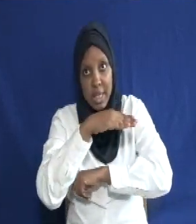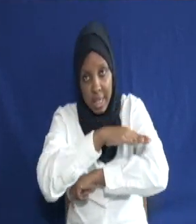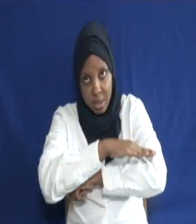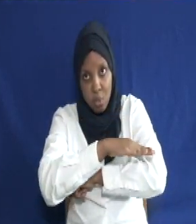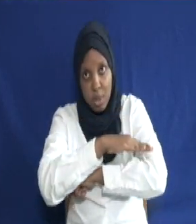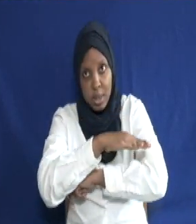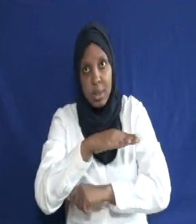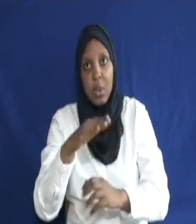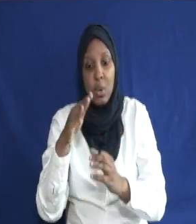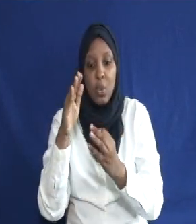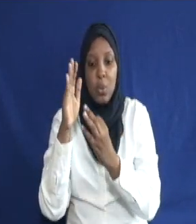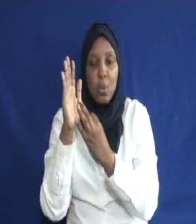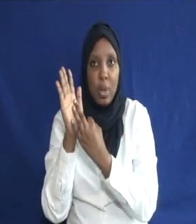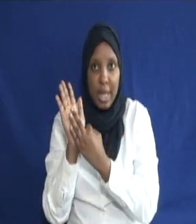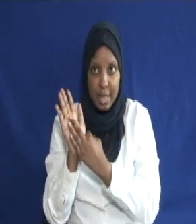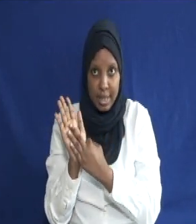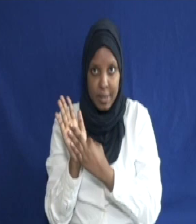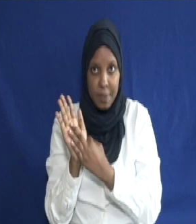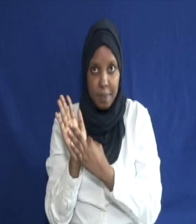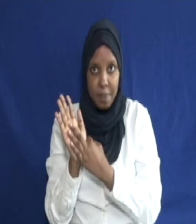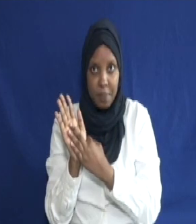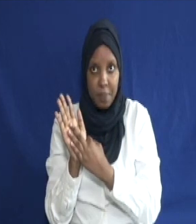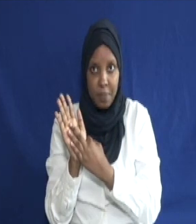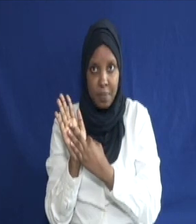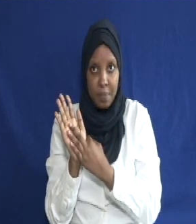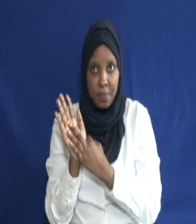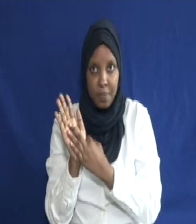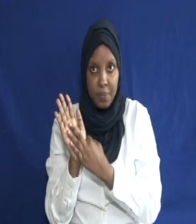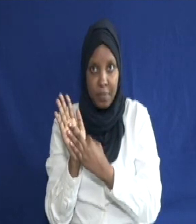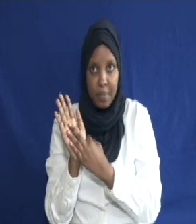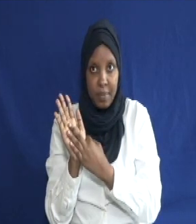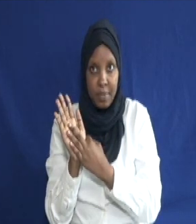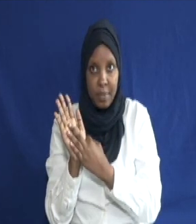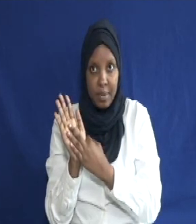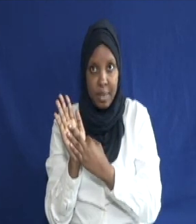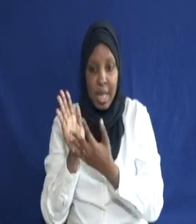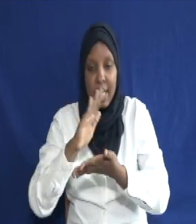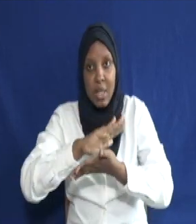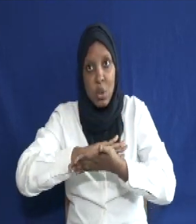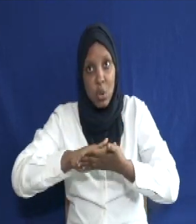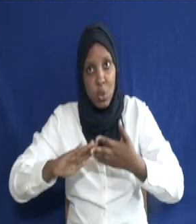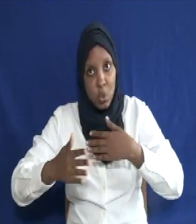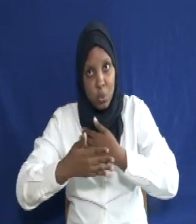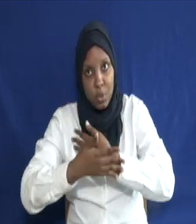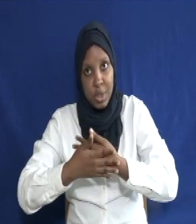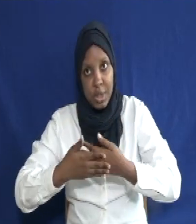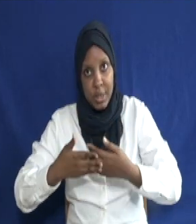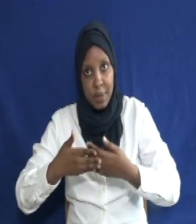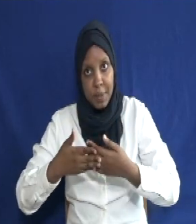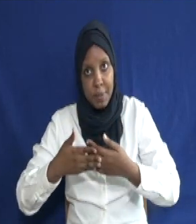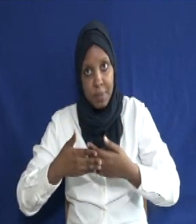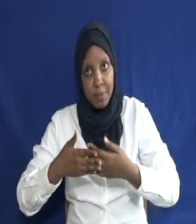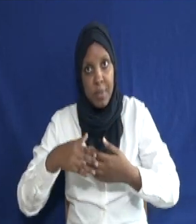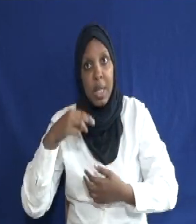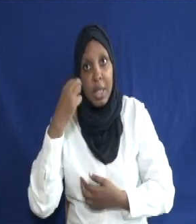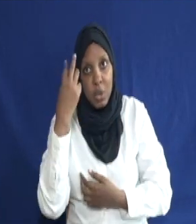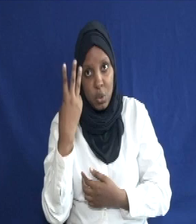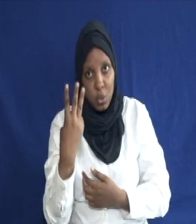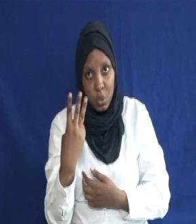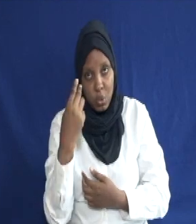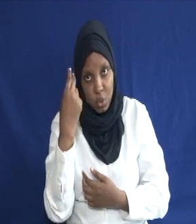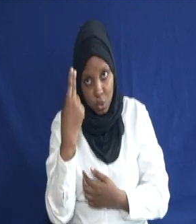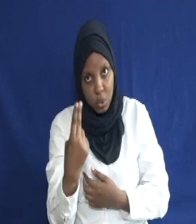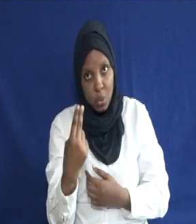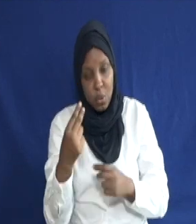8. Therefore, 2 cube is equal to 8. It is 2 times 2 times 2. It means 2 times